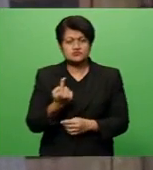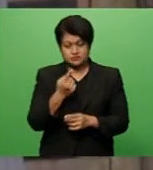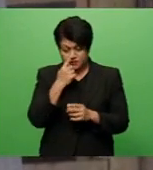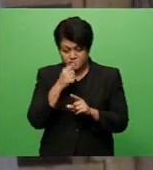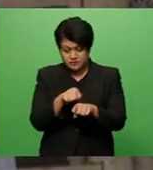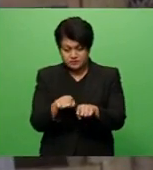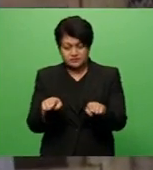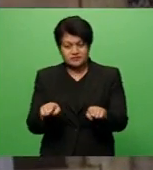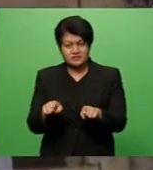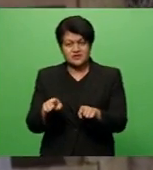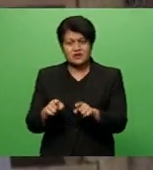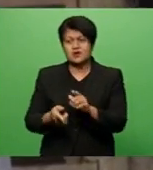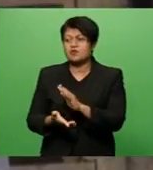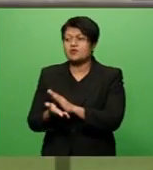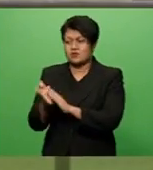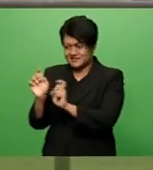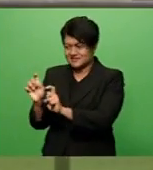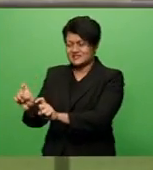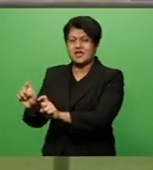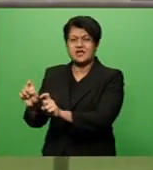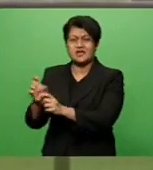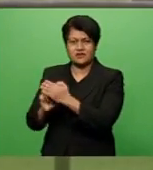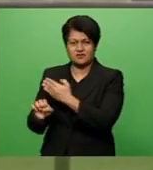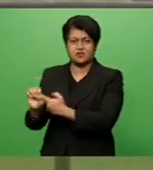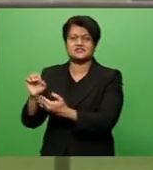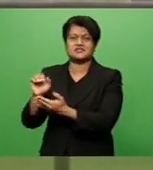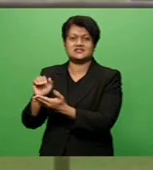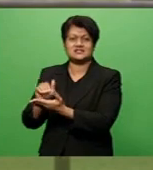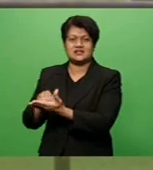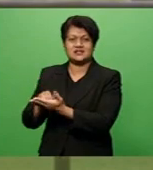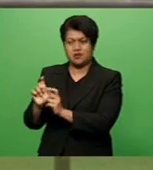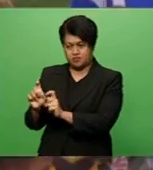to remain in the evacuation center until the weather turns fine.